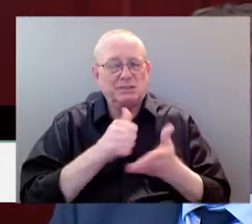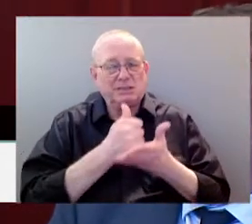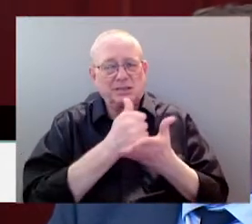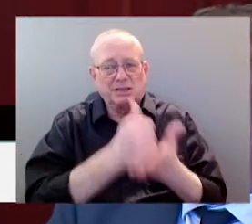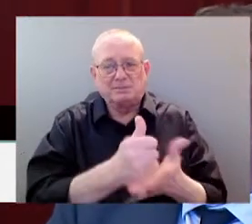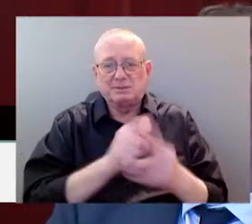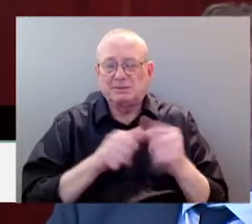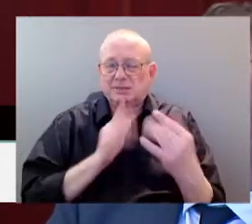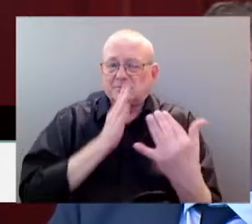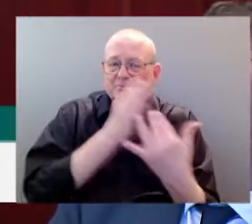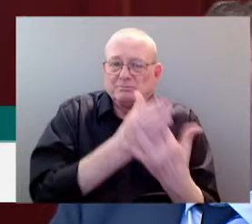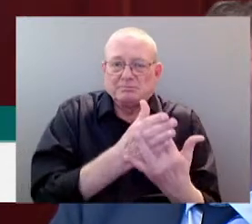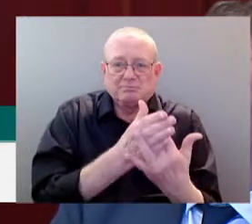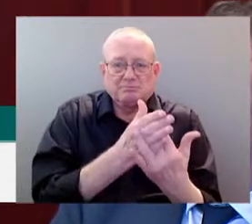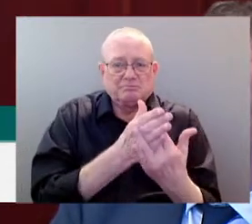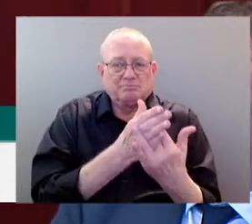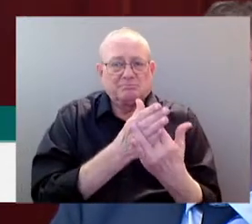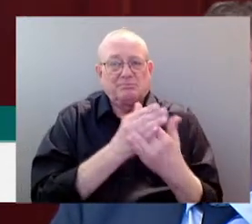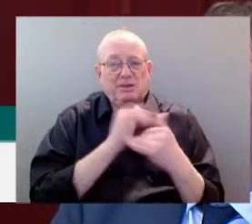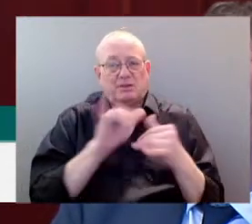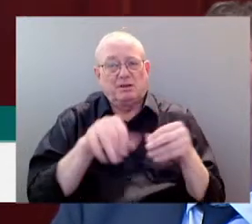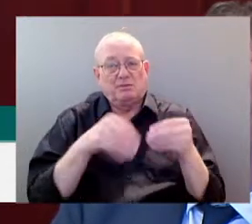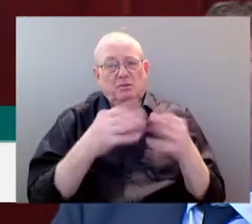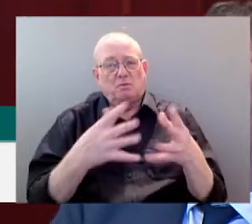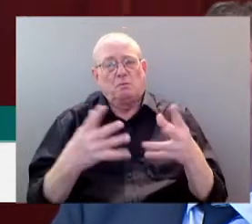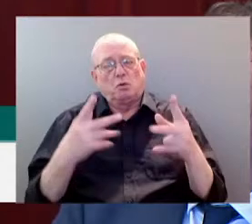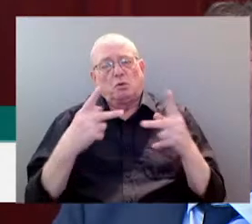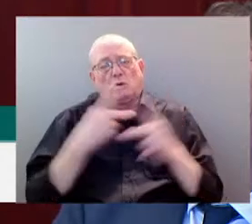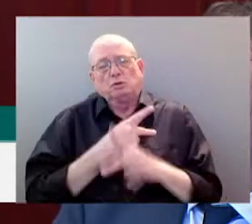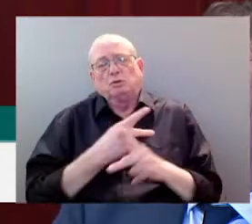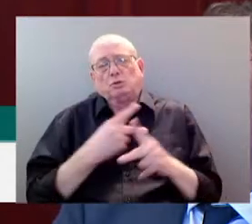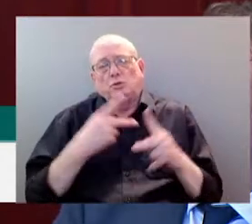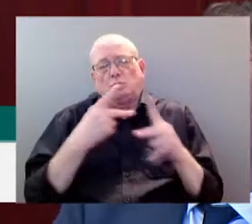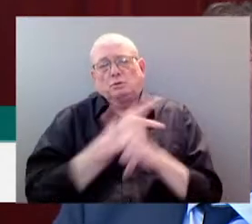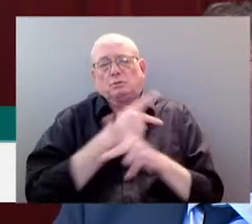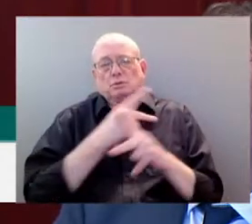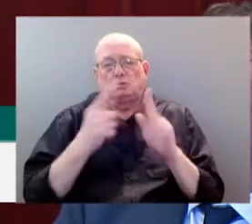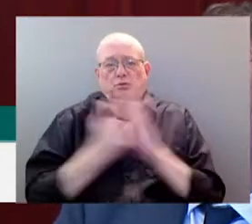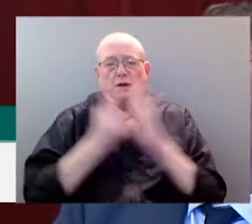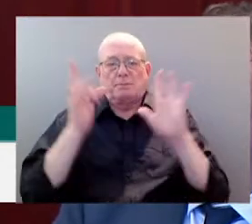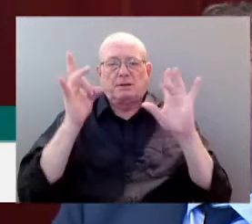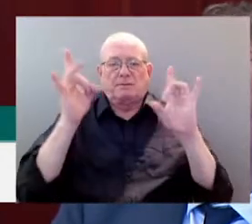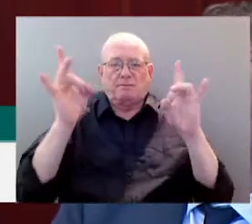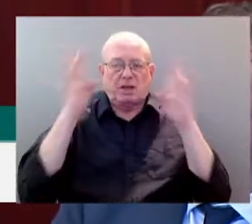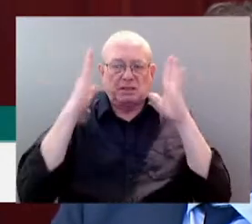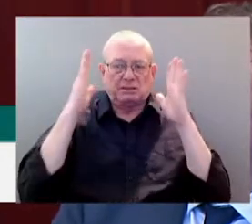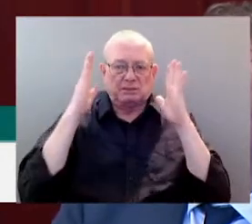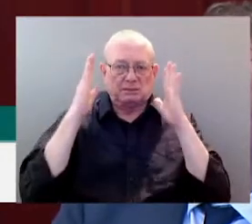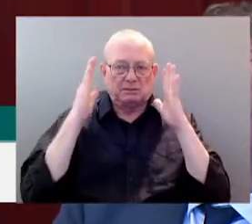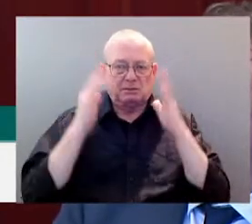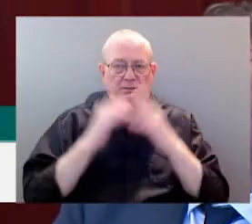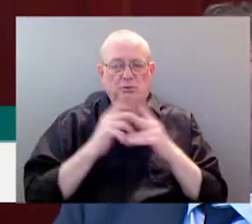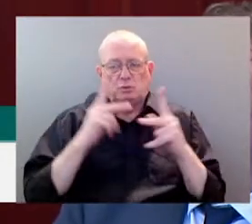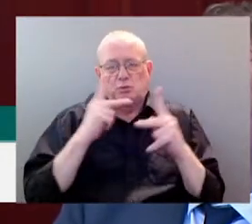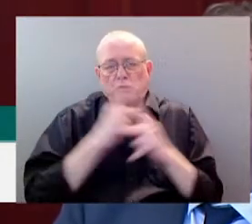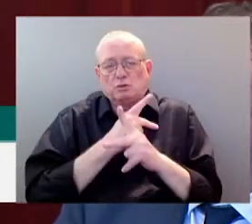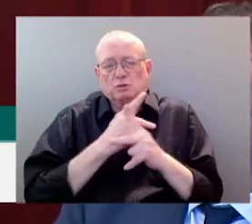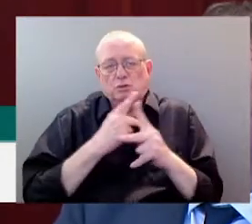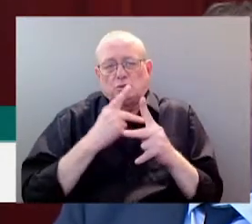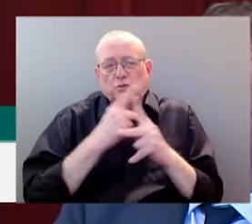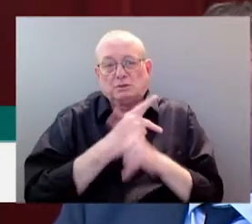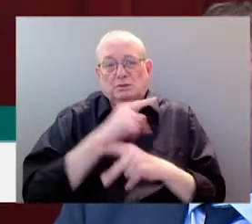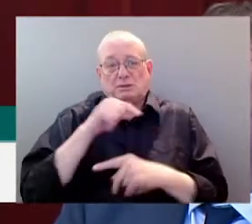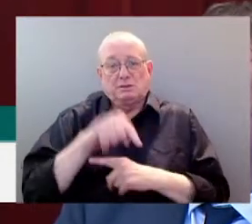violent crime and violence are more prevalent and given that these government that this government has made a commitment to bring forward compassionate